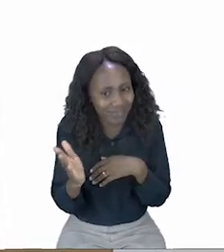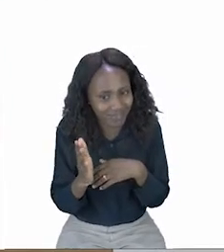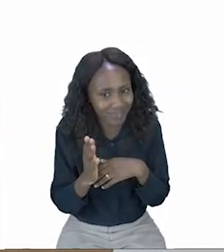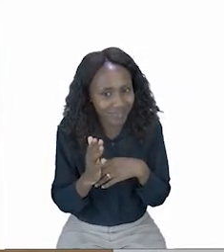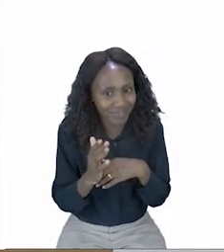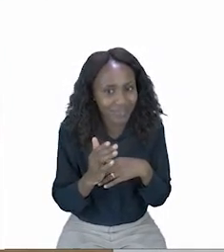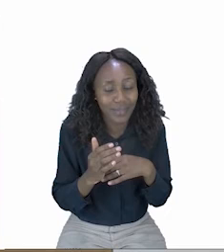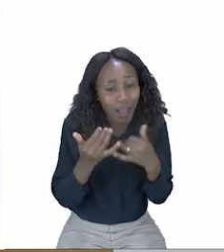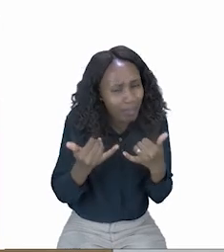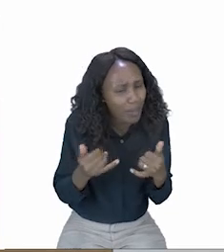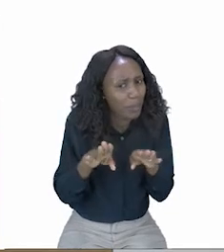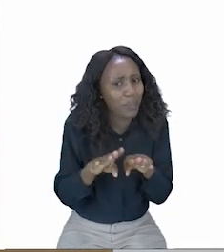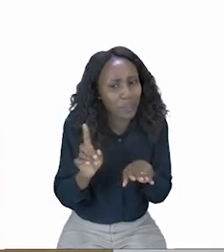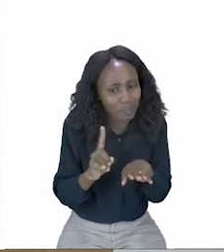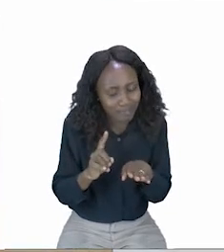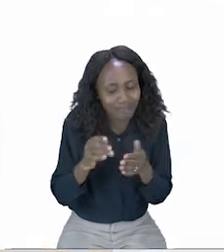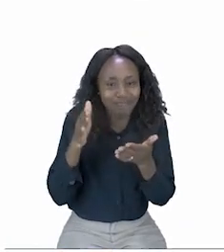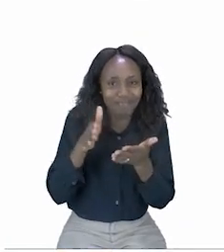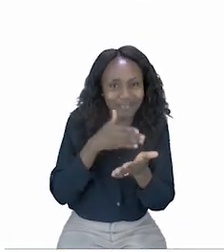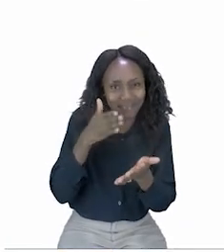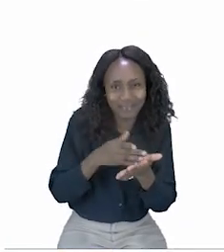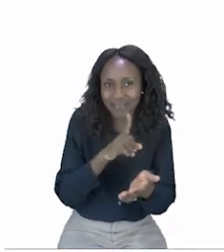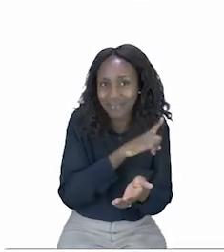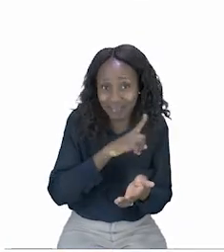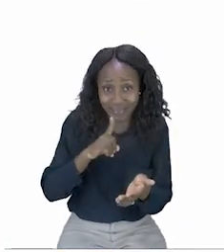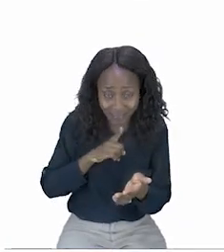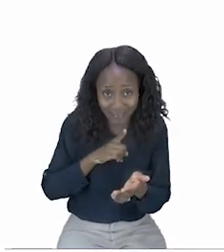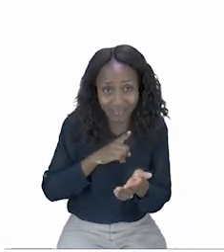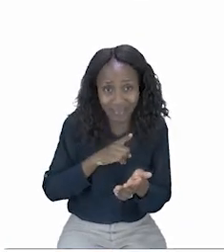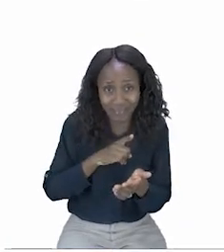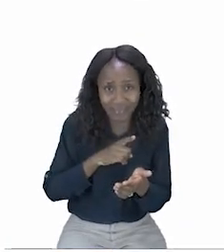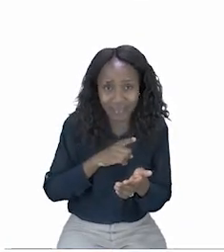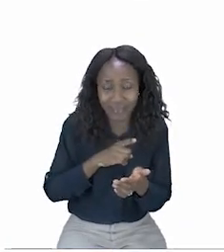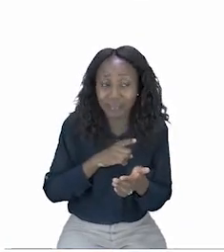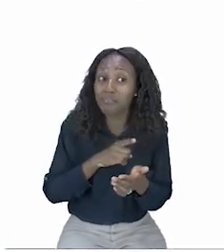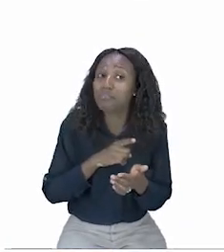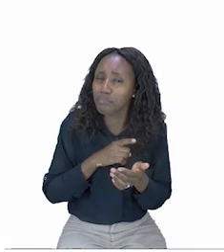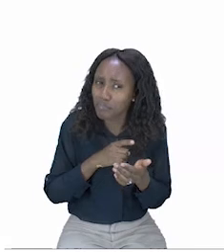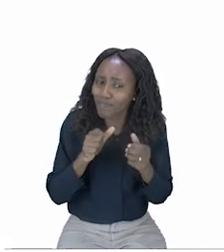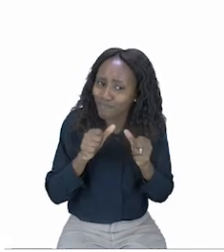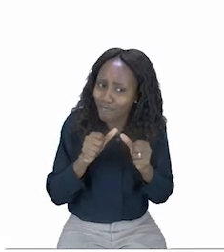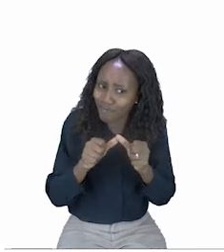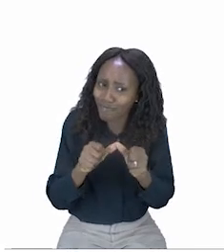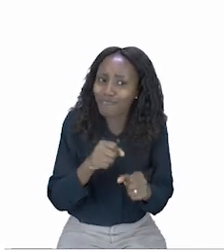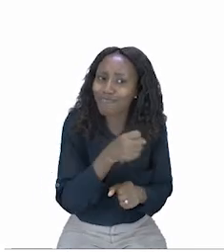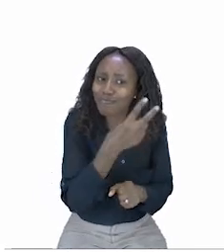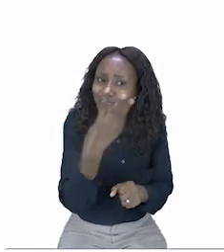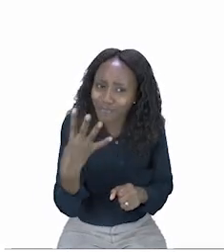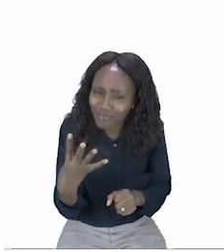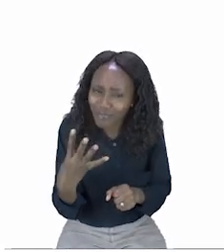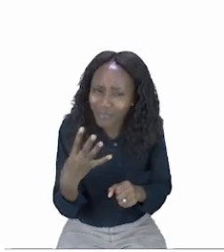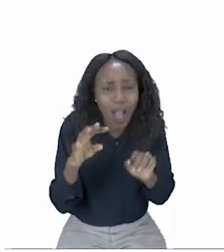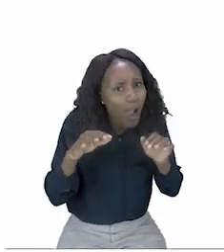take a look at another exercise on page 11. On page 11, we're going to continue counting, but